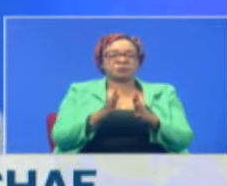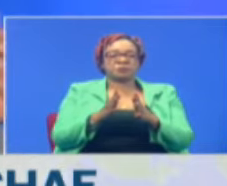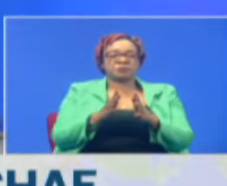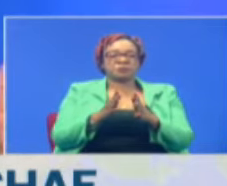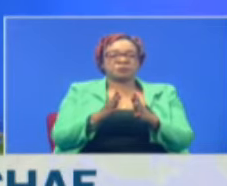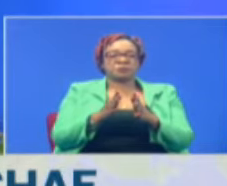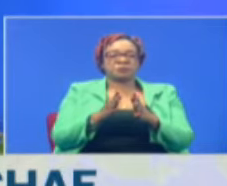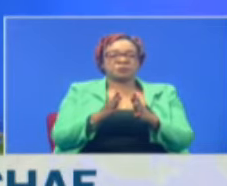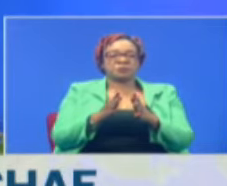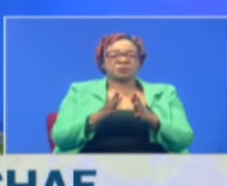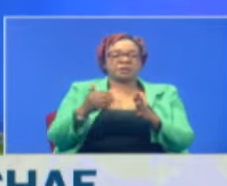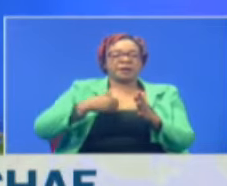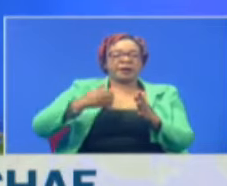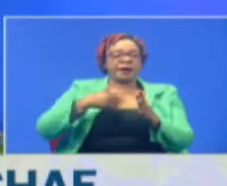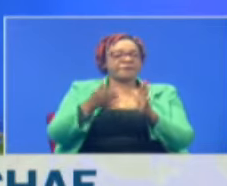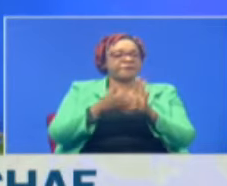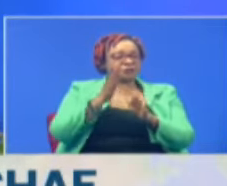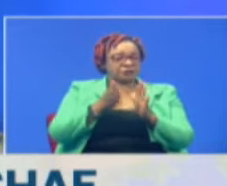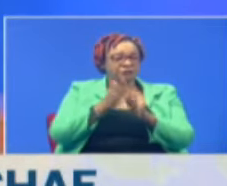efficiency,